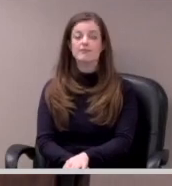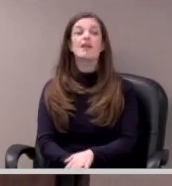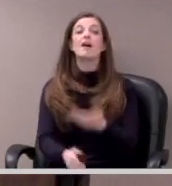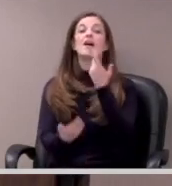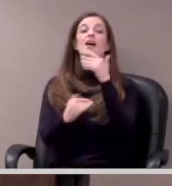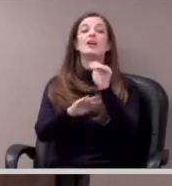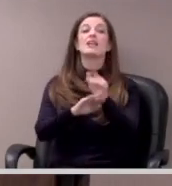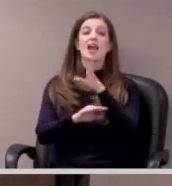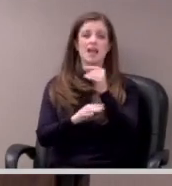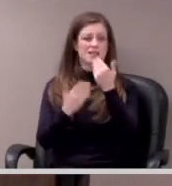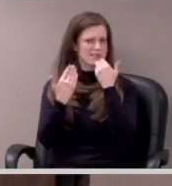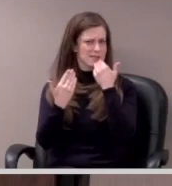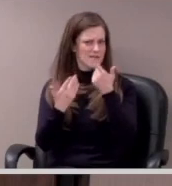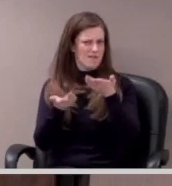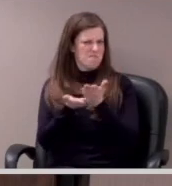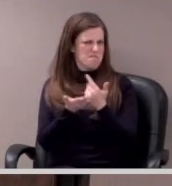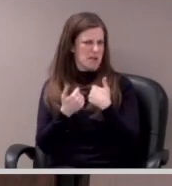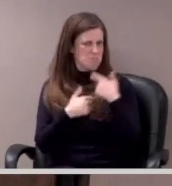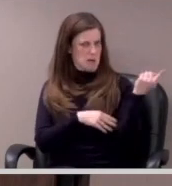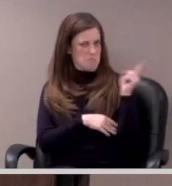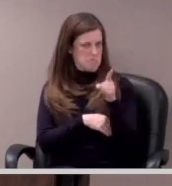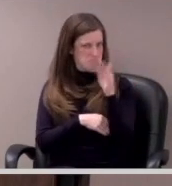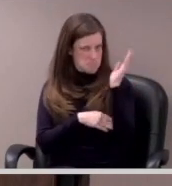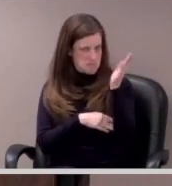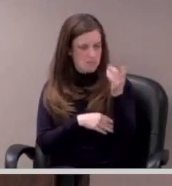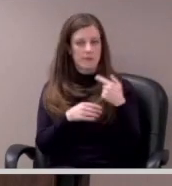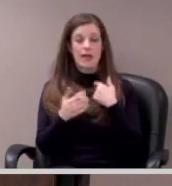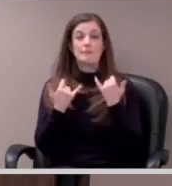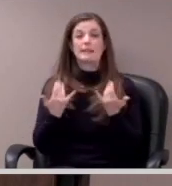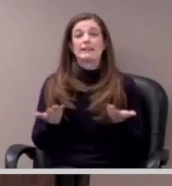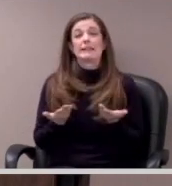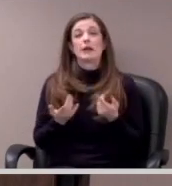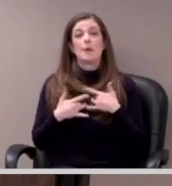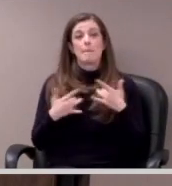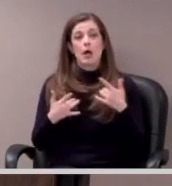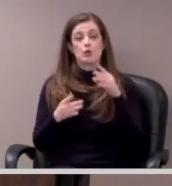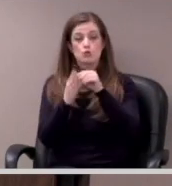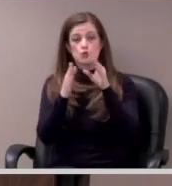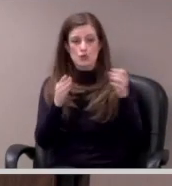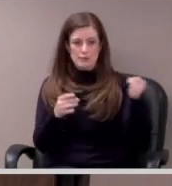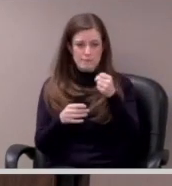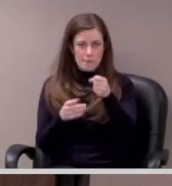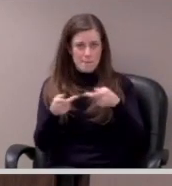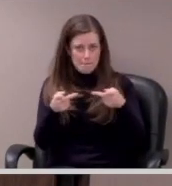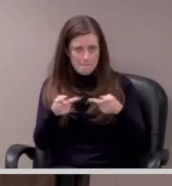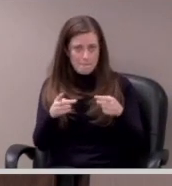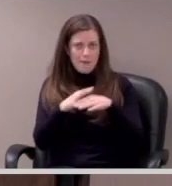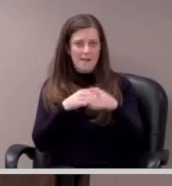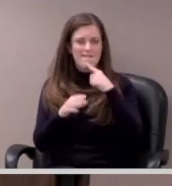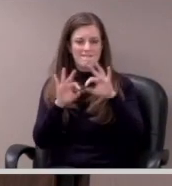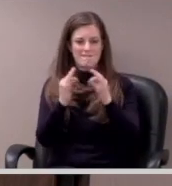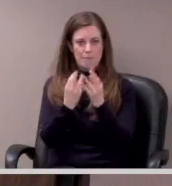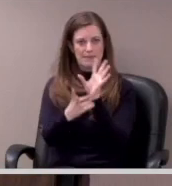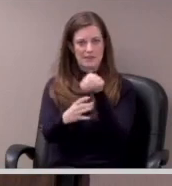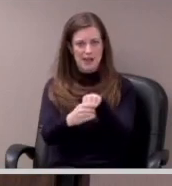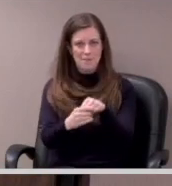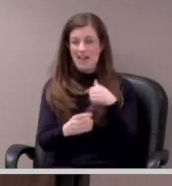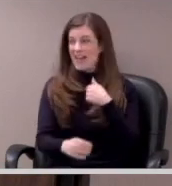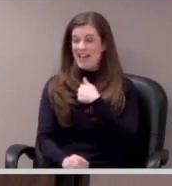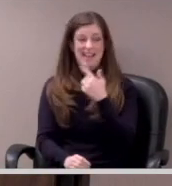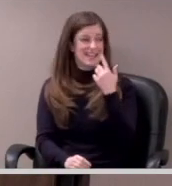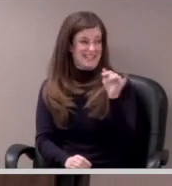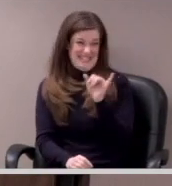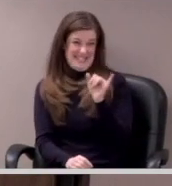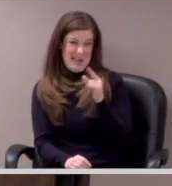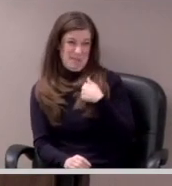Good evening, and thank you for letting me speak to you today. I'm here to speak about student assignment and family engagement. And I, like the previous speaker, had to do